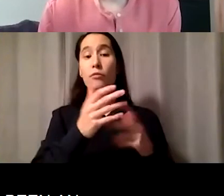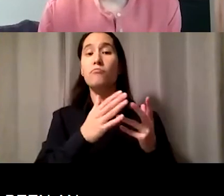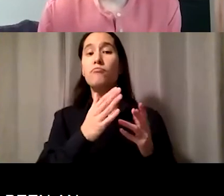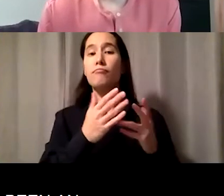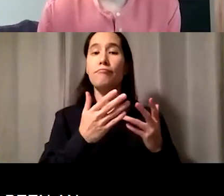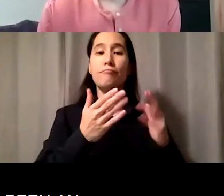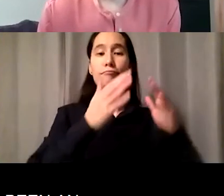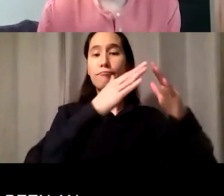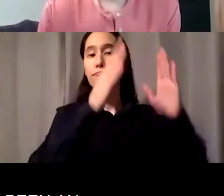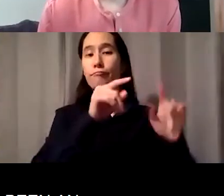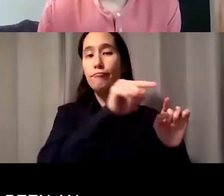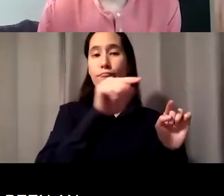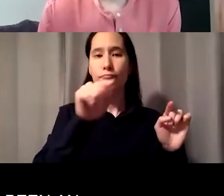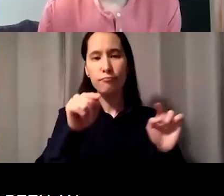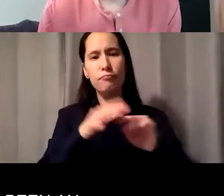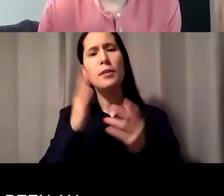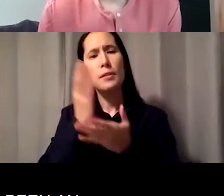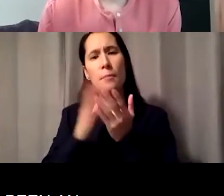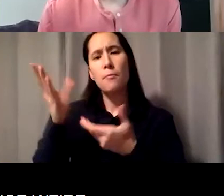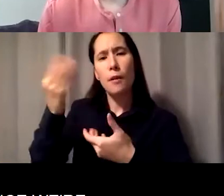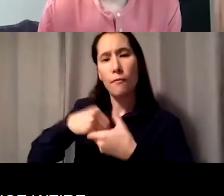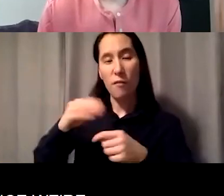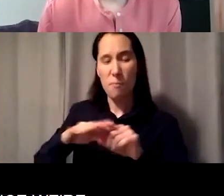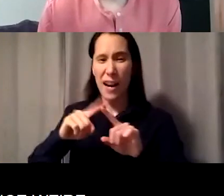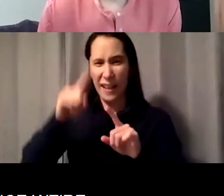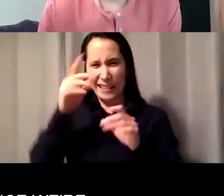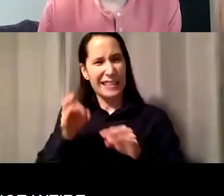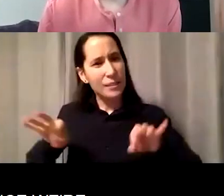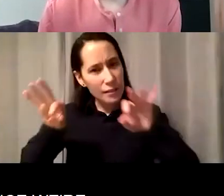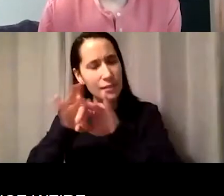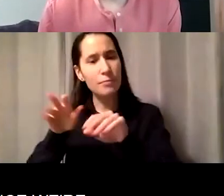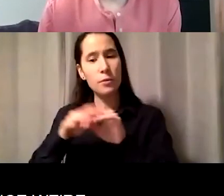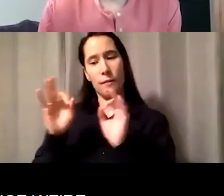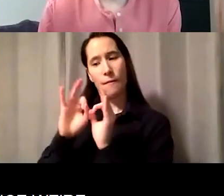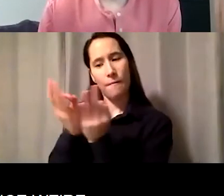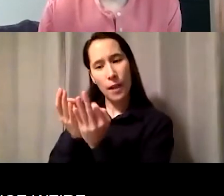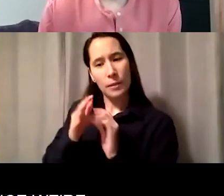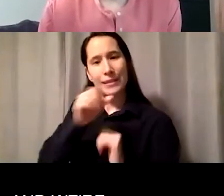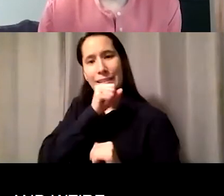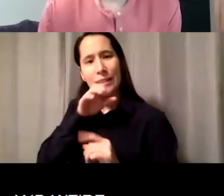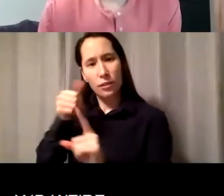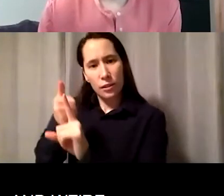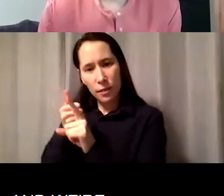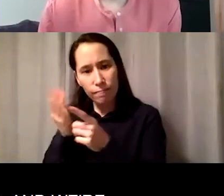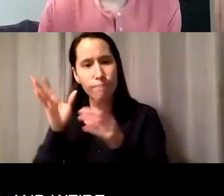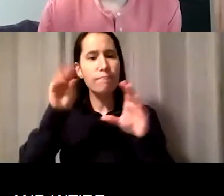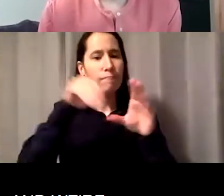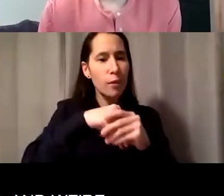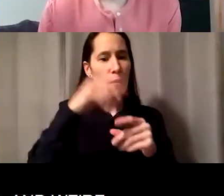been an important voice to hear. And once we're on the other side of the